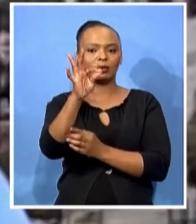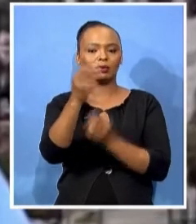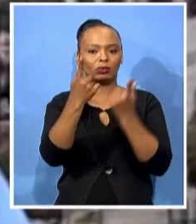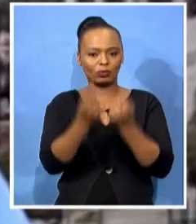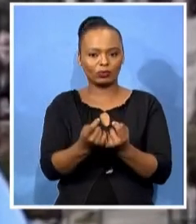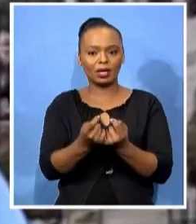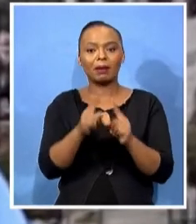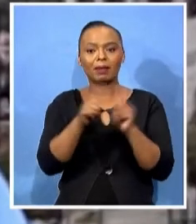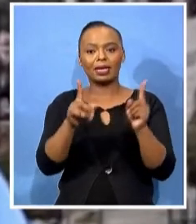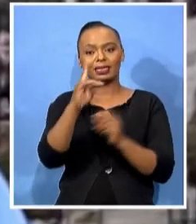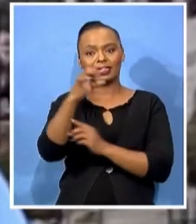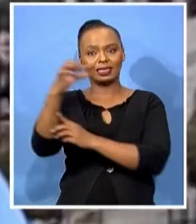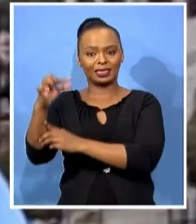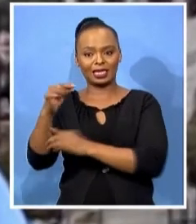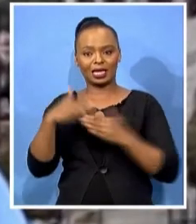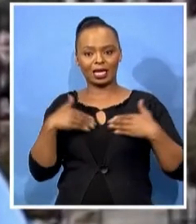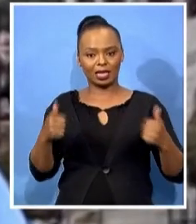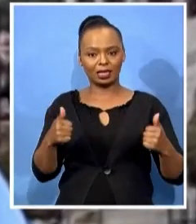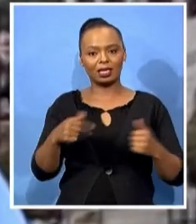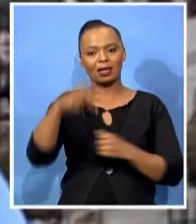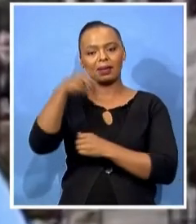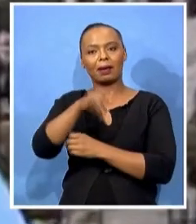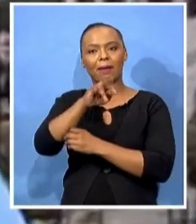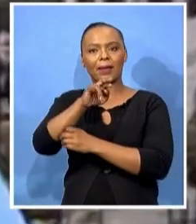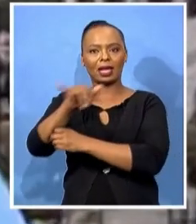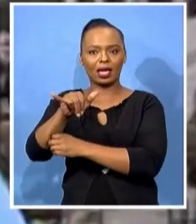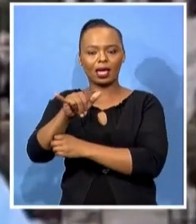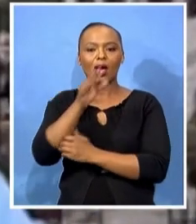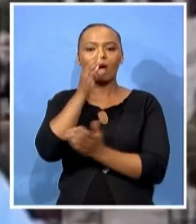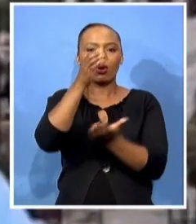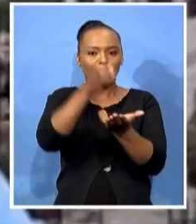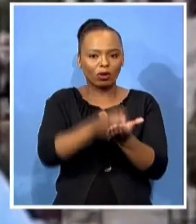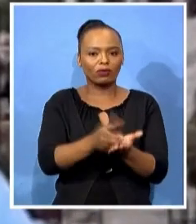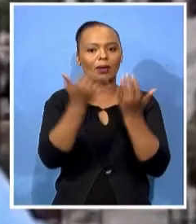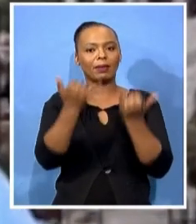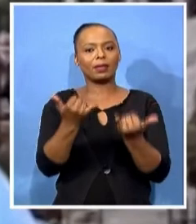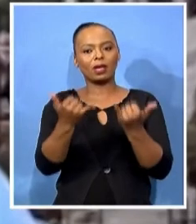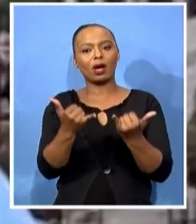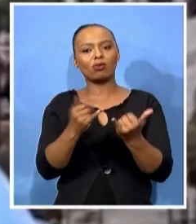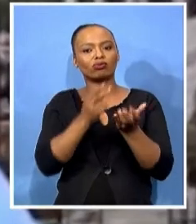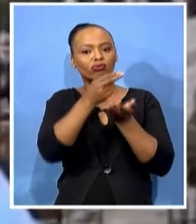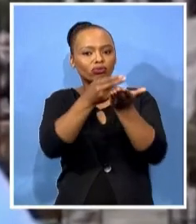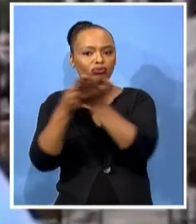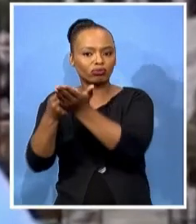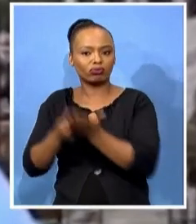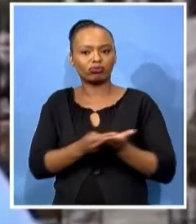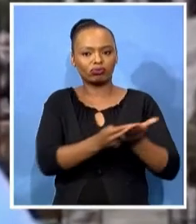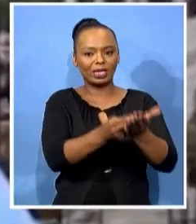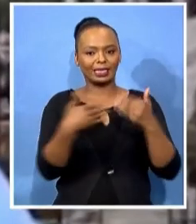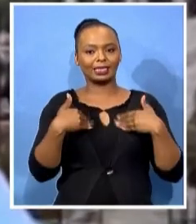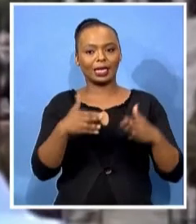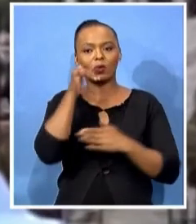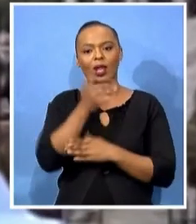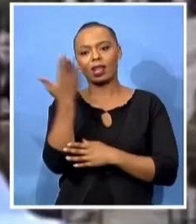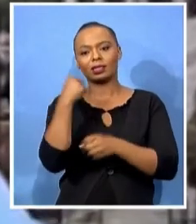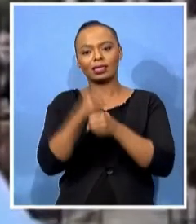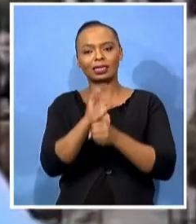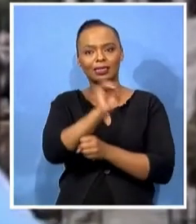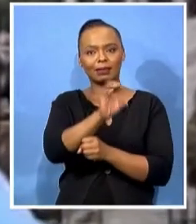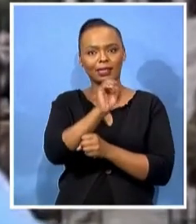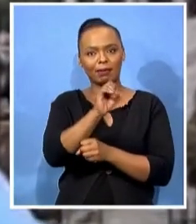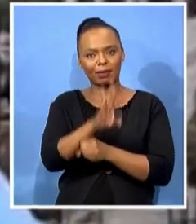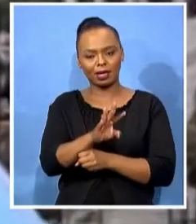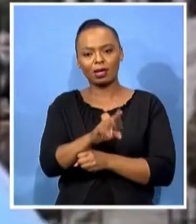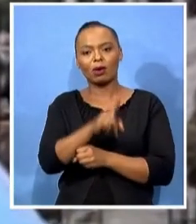Pillay, confirmed bilateral discussions with started in September, months after many countries had already